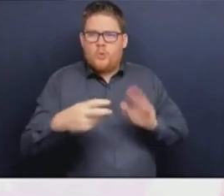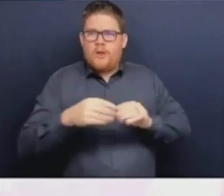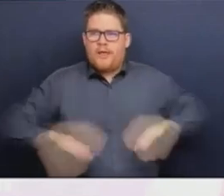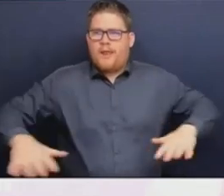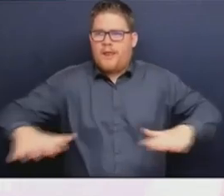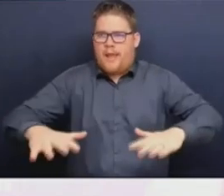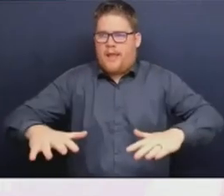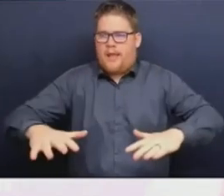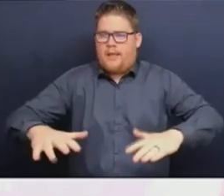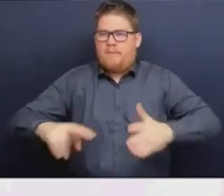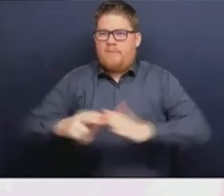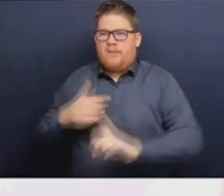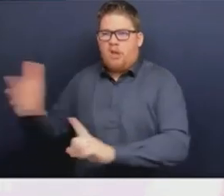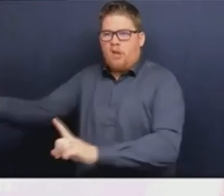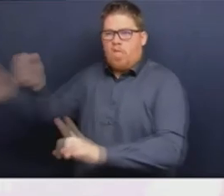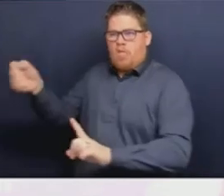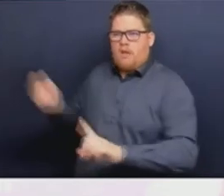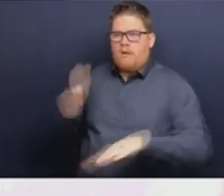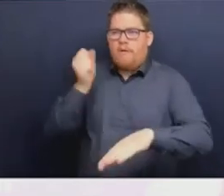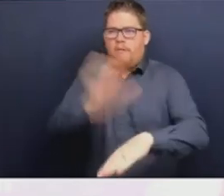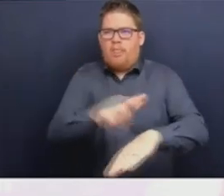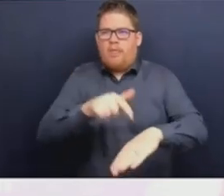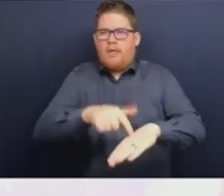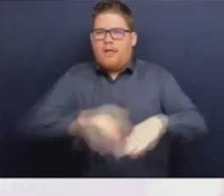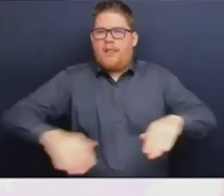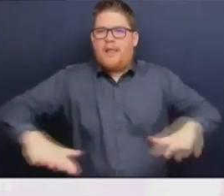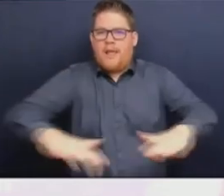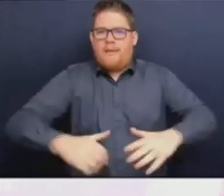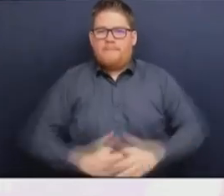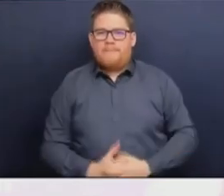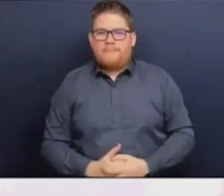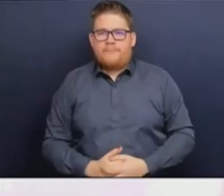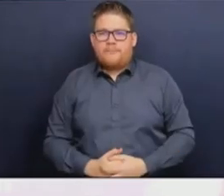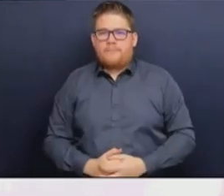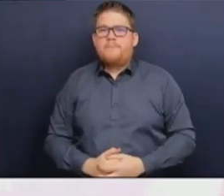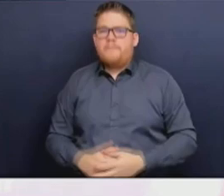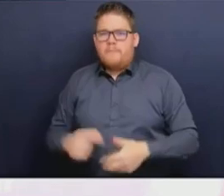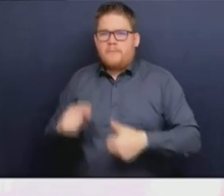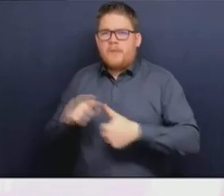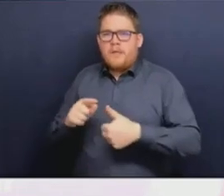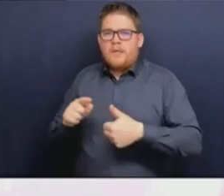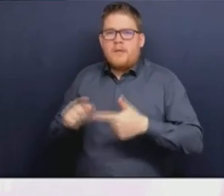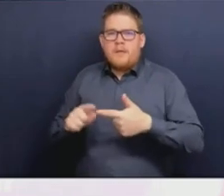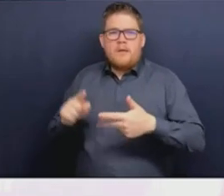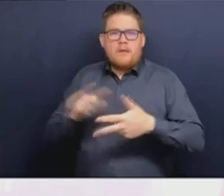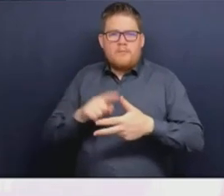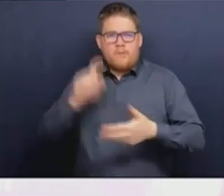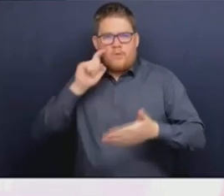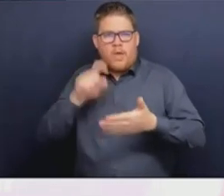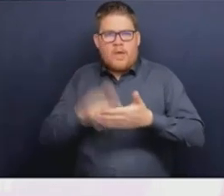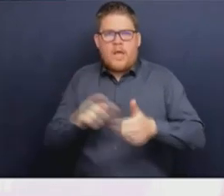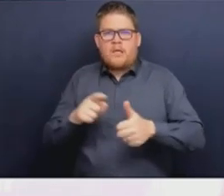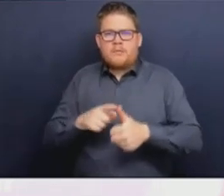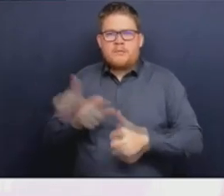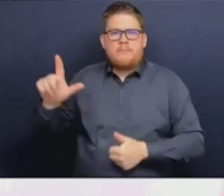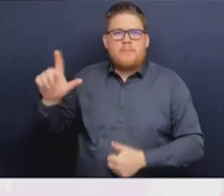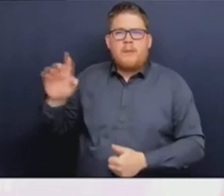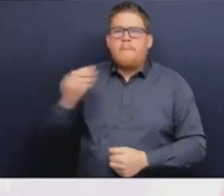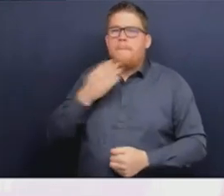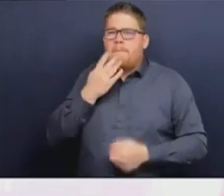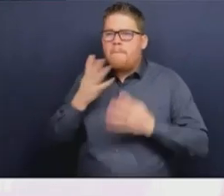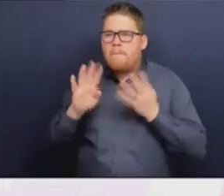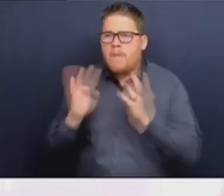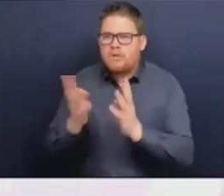acknowledge the Musqueam, Squamish, and Tsleil-Waututh people on whose lands I work and play on a